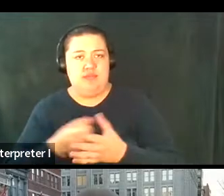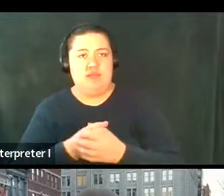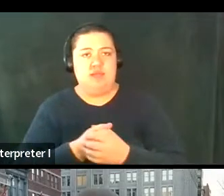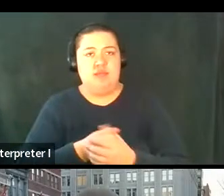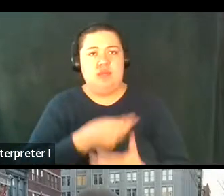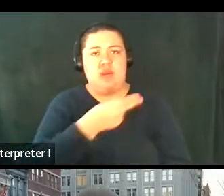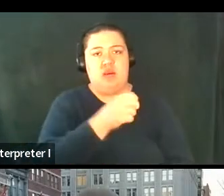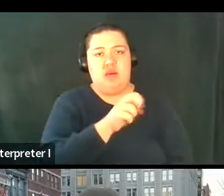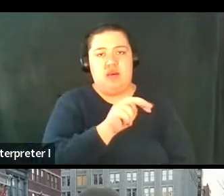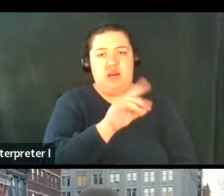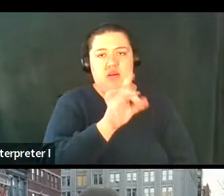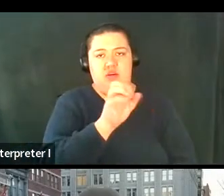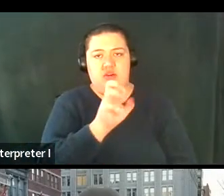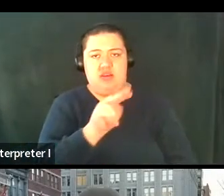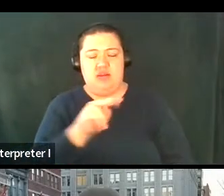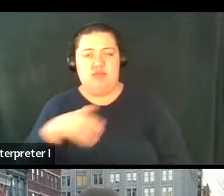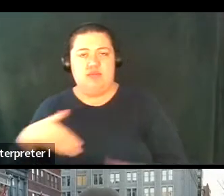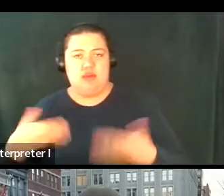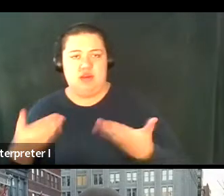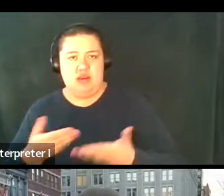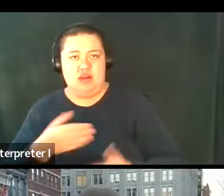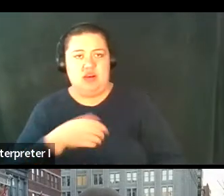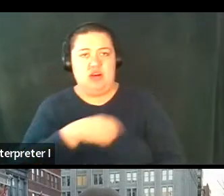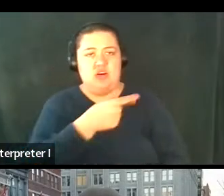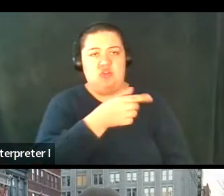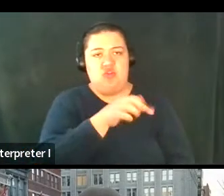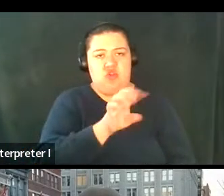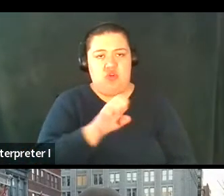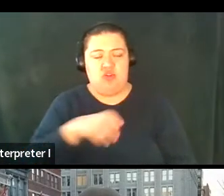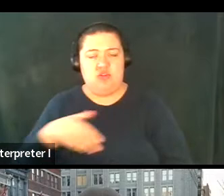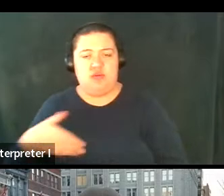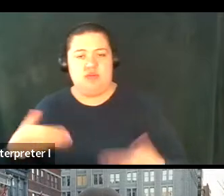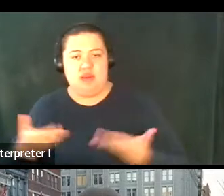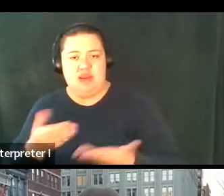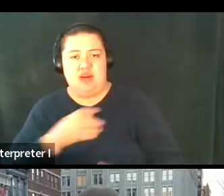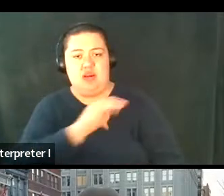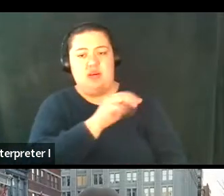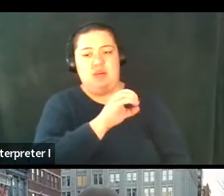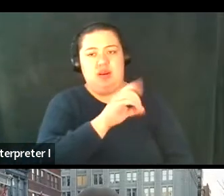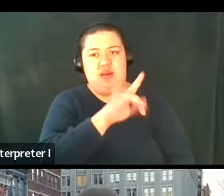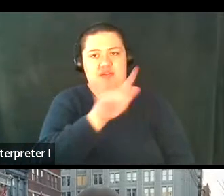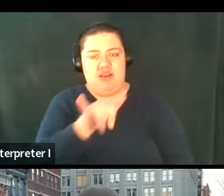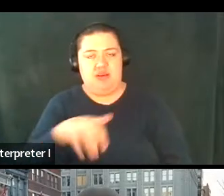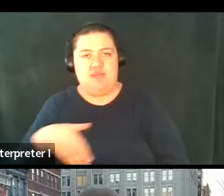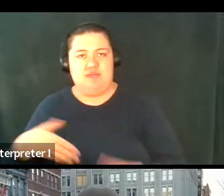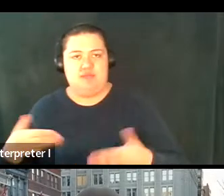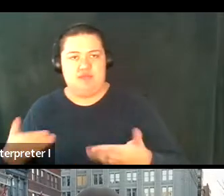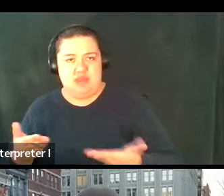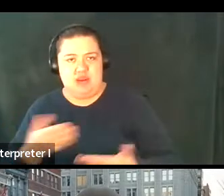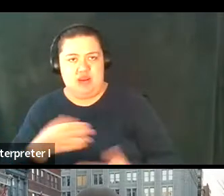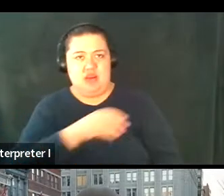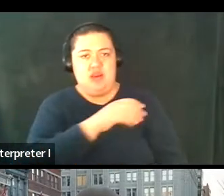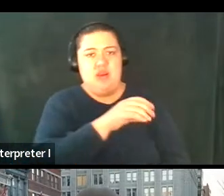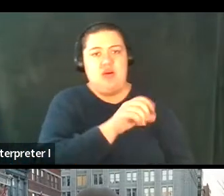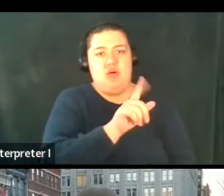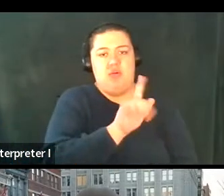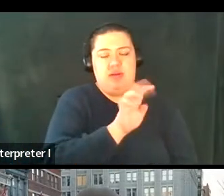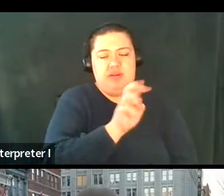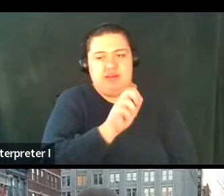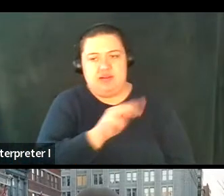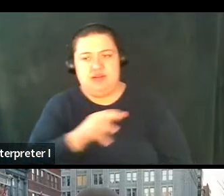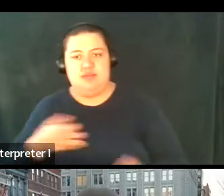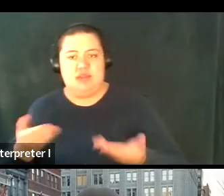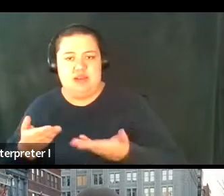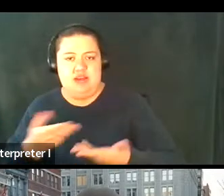Councilmember Henderson, Here. Councilmember Lewis George. Here. Councilmember McDuffie, Here. Chairman Mendelson, Present. Councilmember